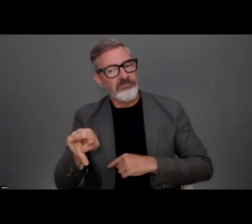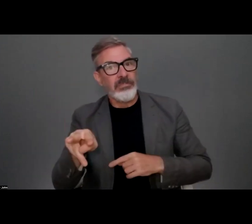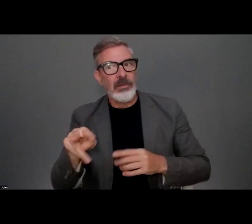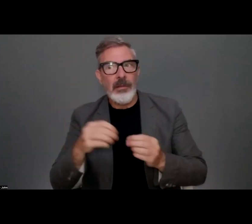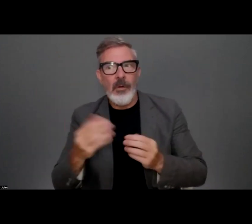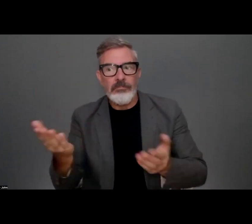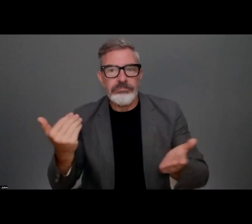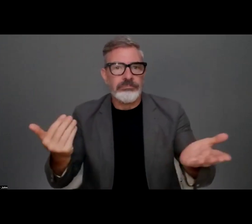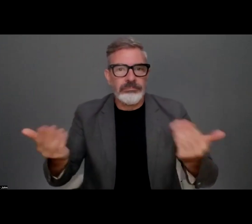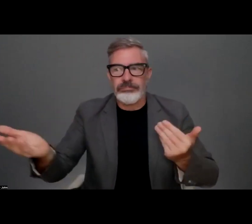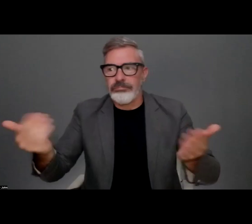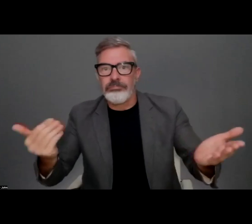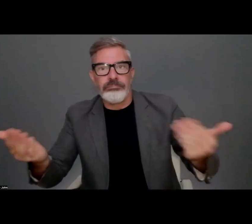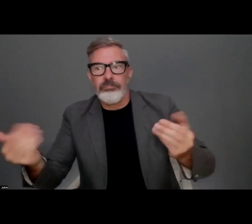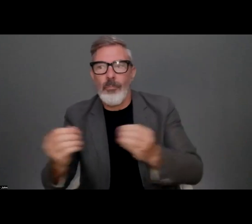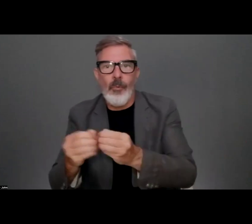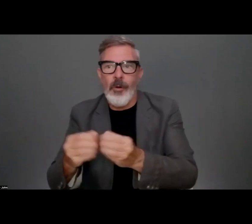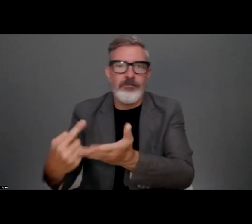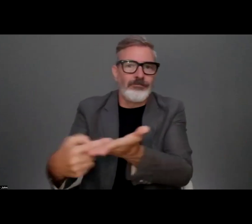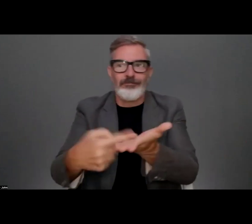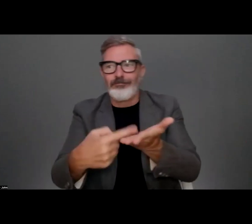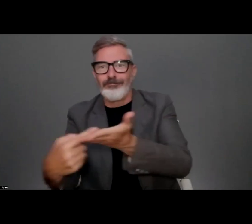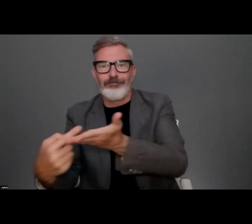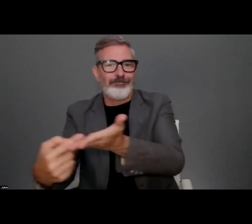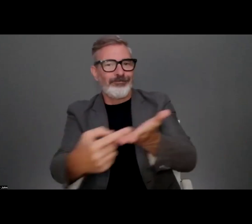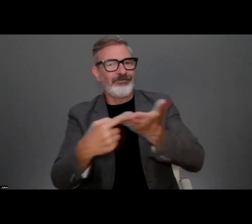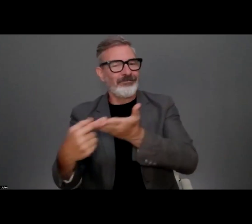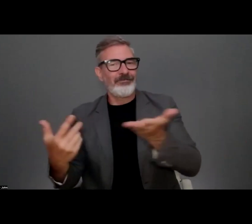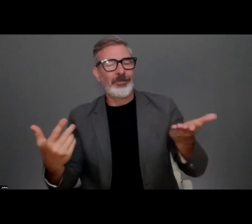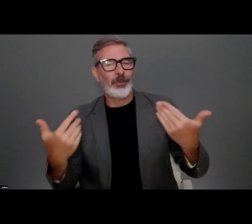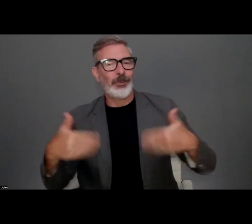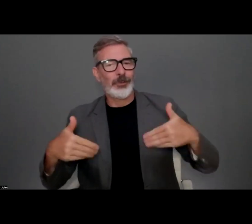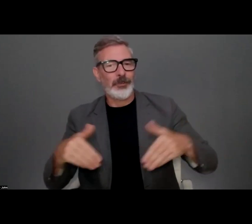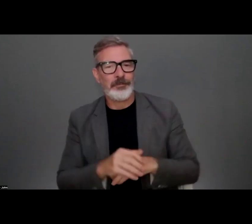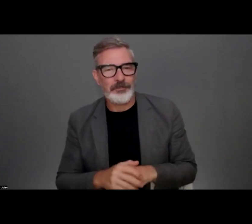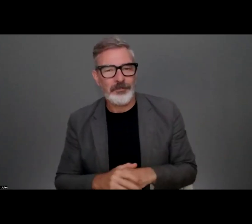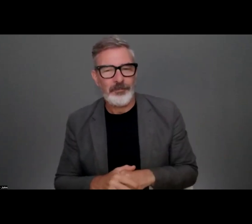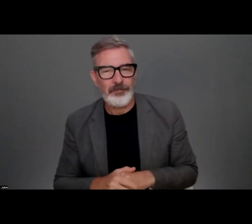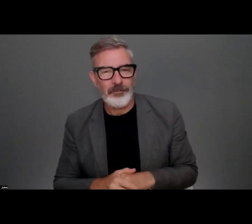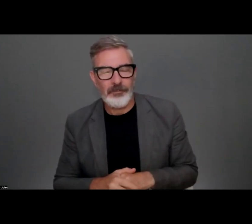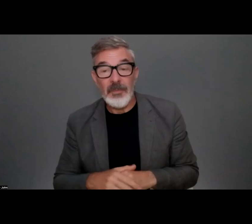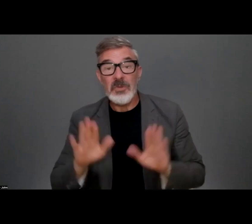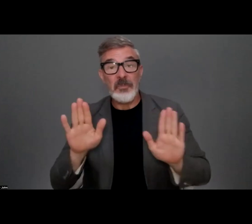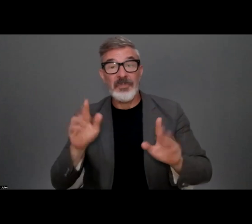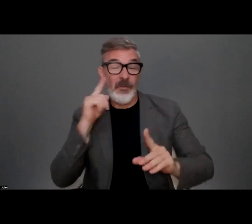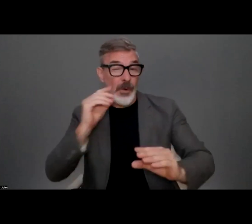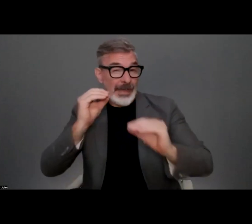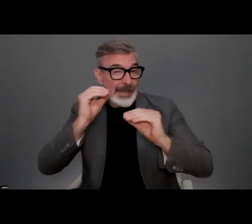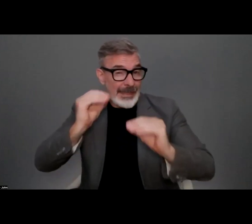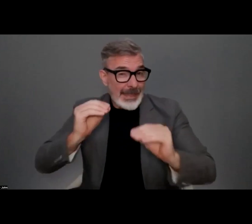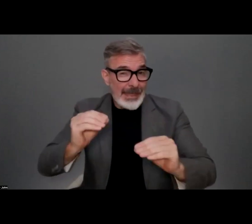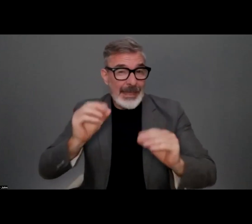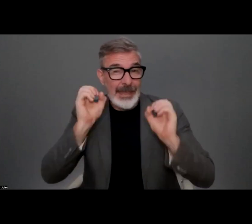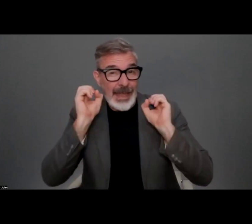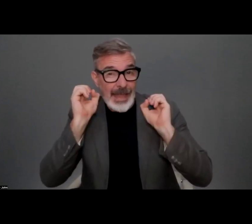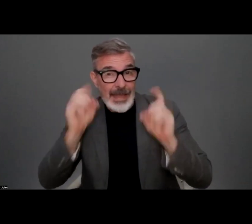inclusive. So I think that the pathway to education and